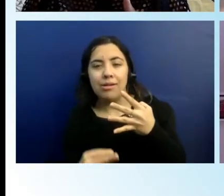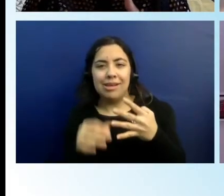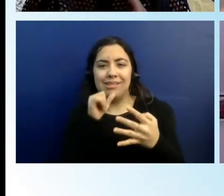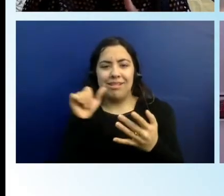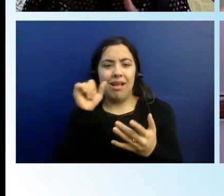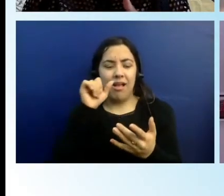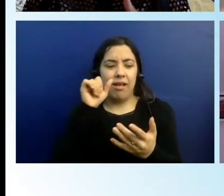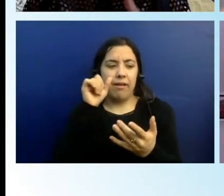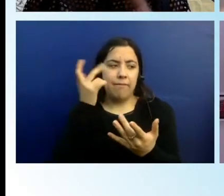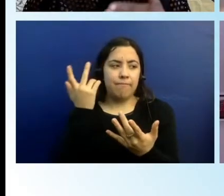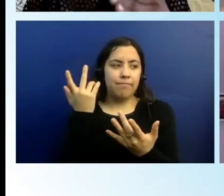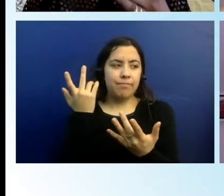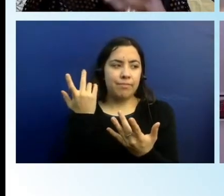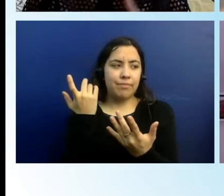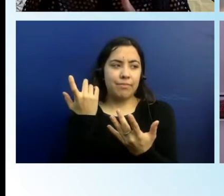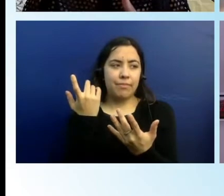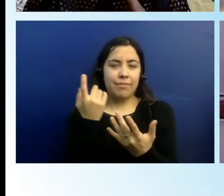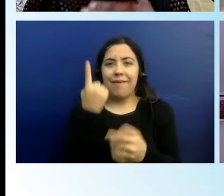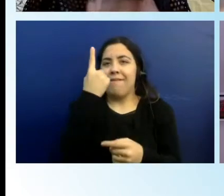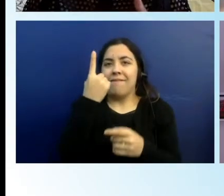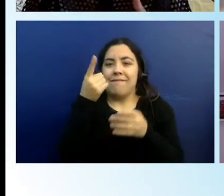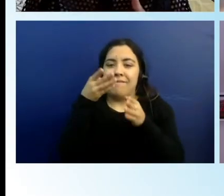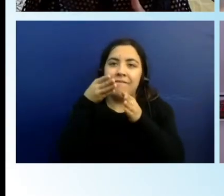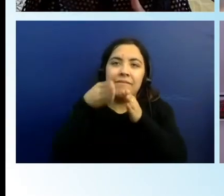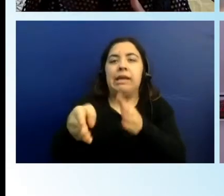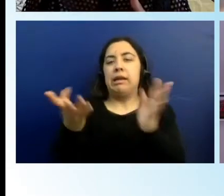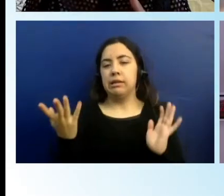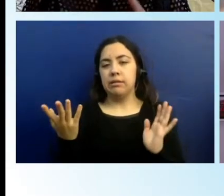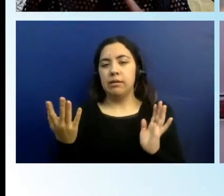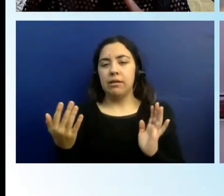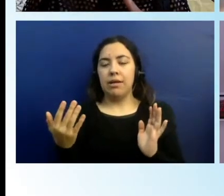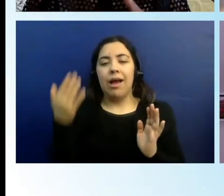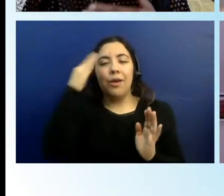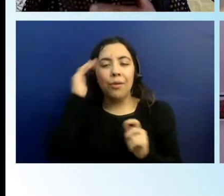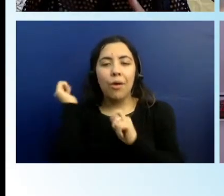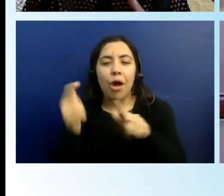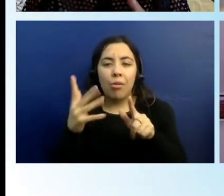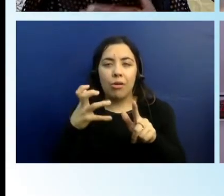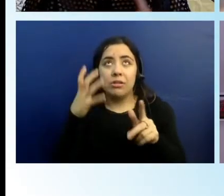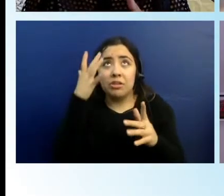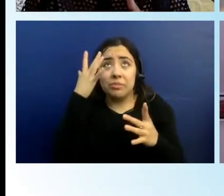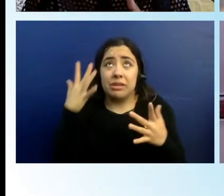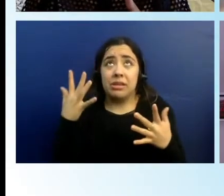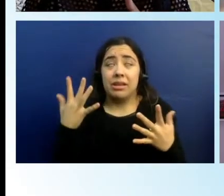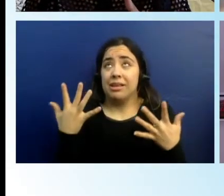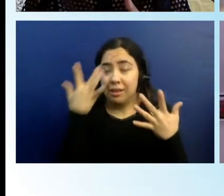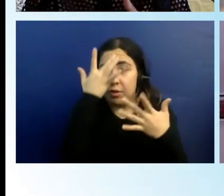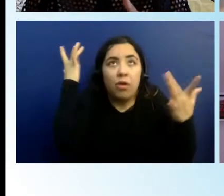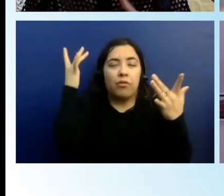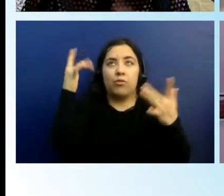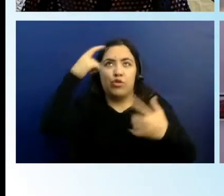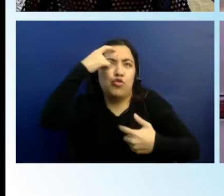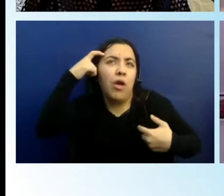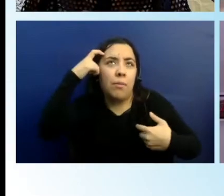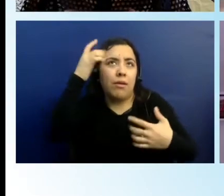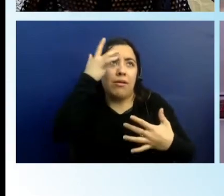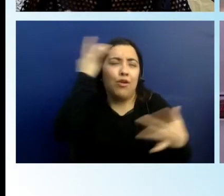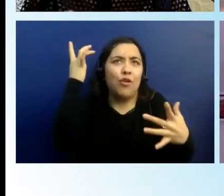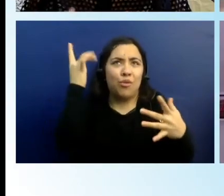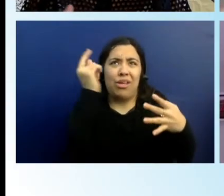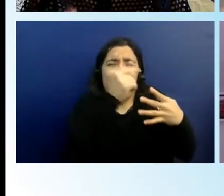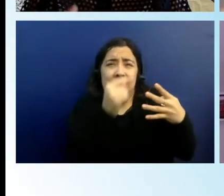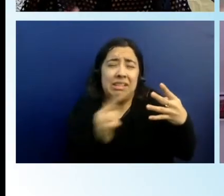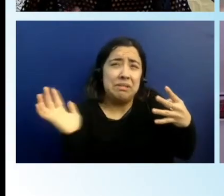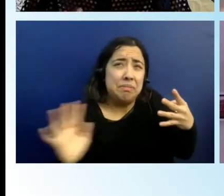be done with the exhaustion that we want heal to mean past tense. And so what does it mean to have to linger with things? So there are a variety